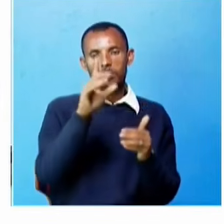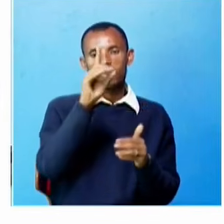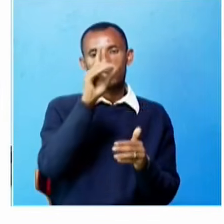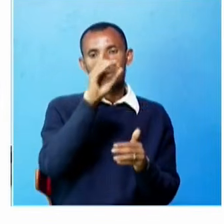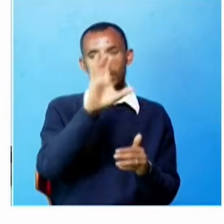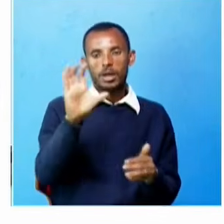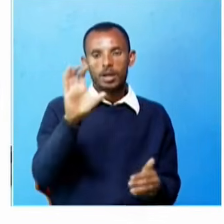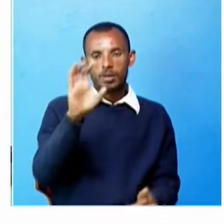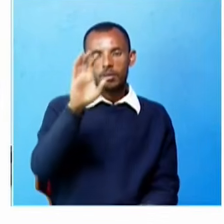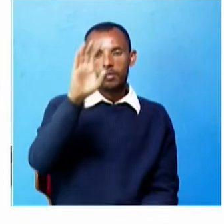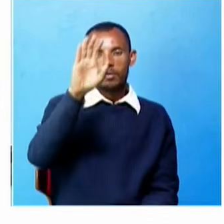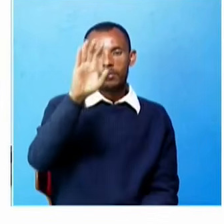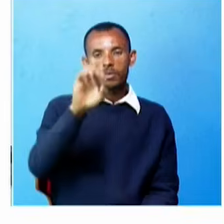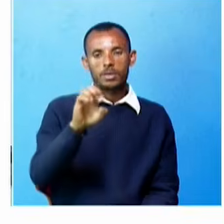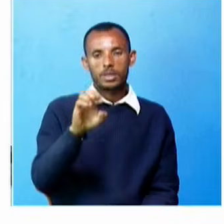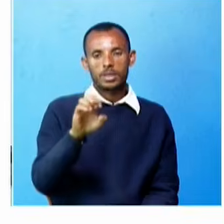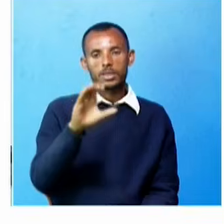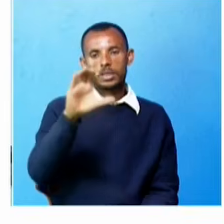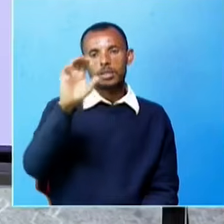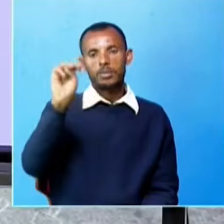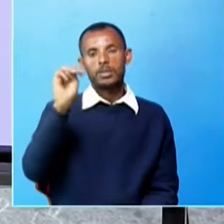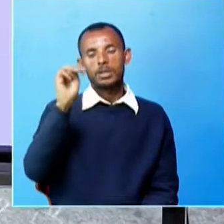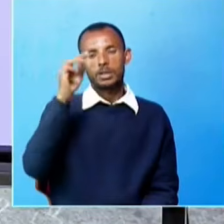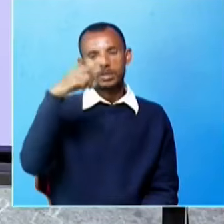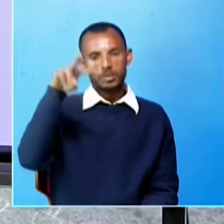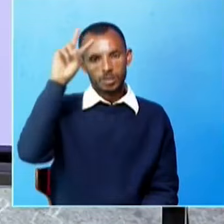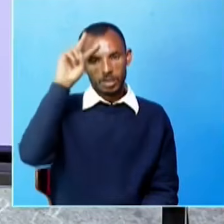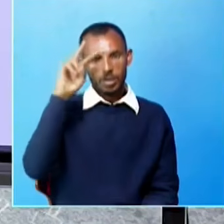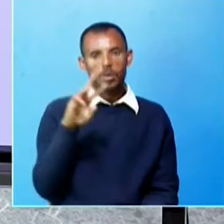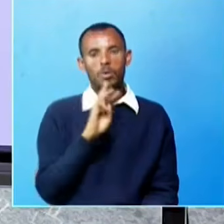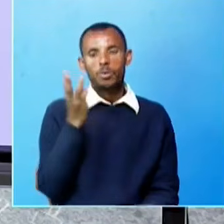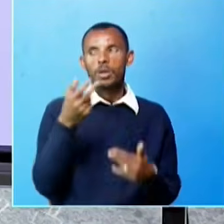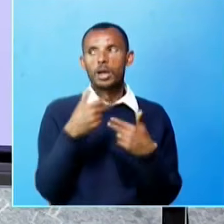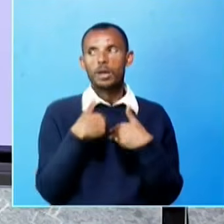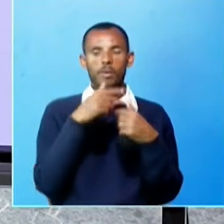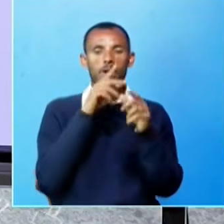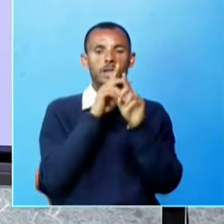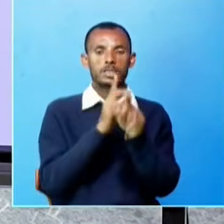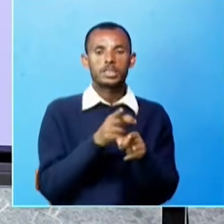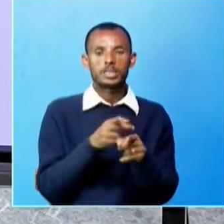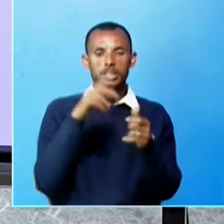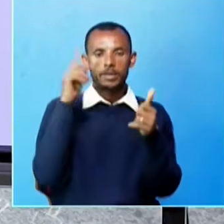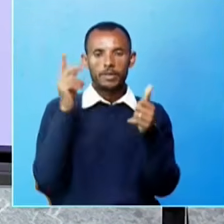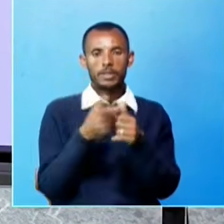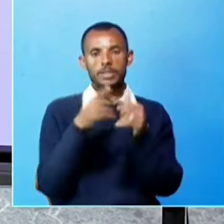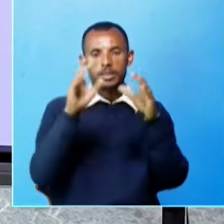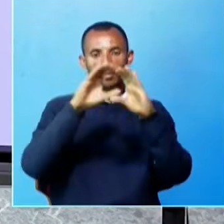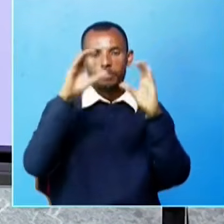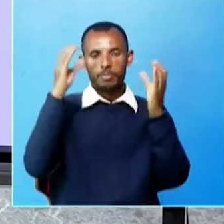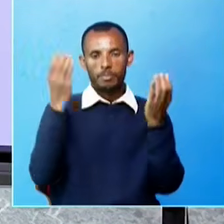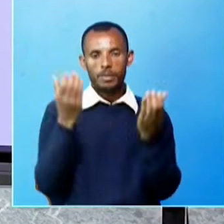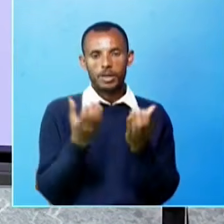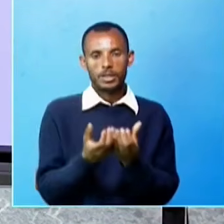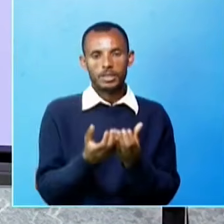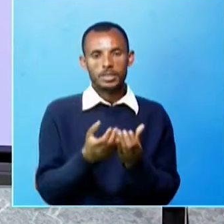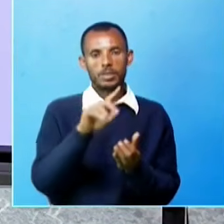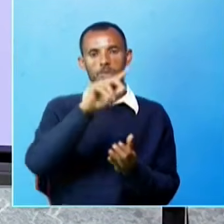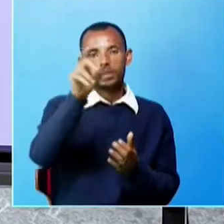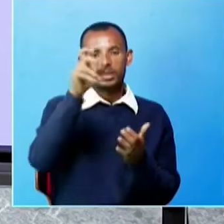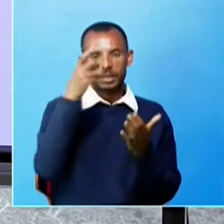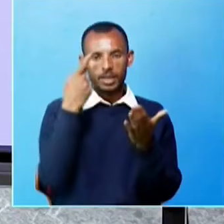140 centimeters square. Okay, so we have answered the first part of the question